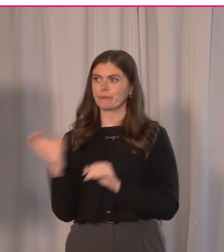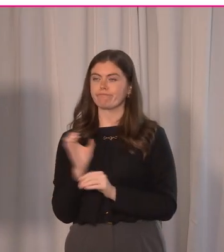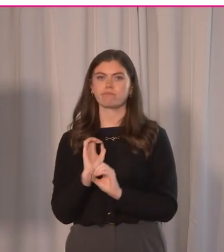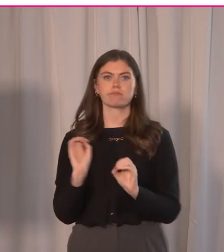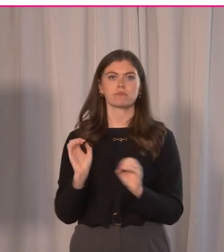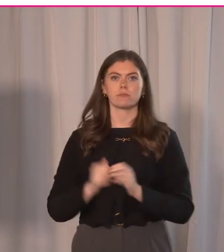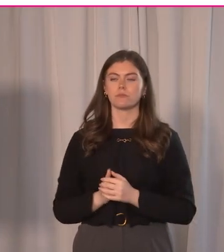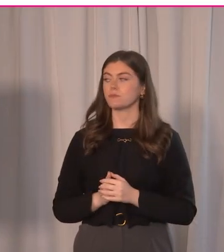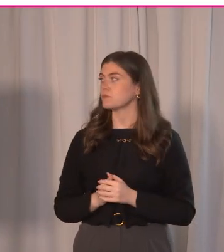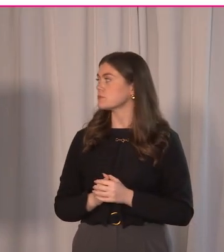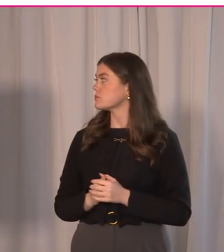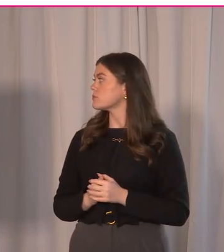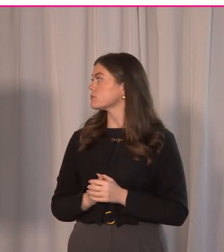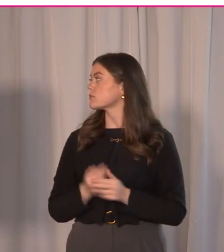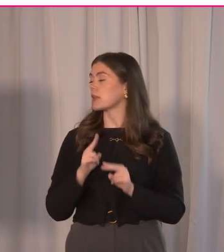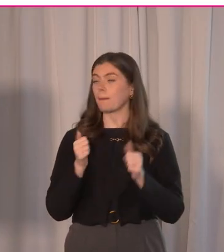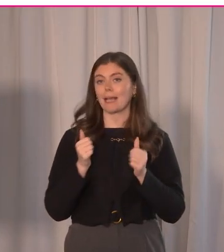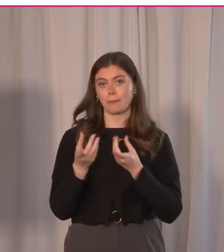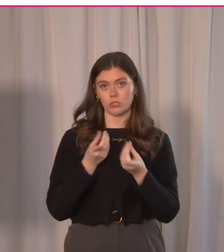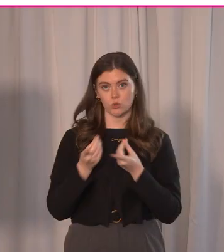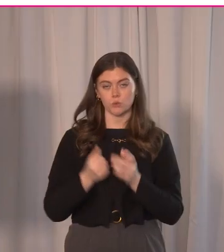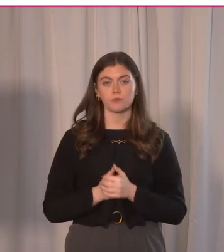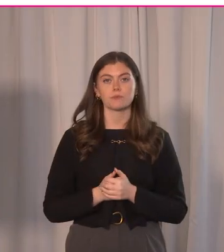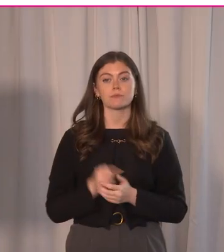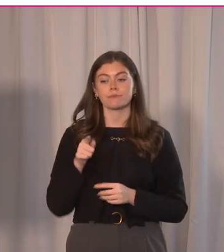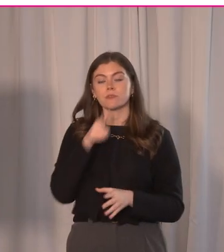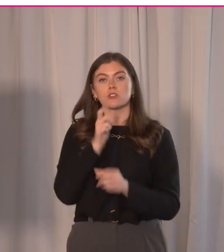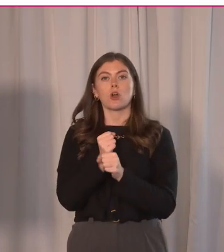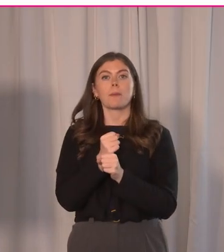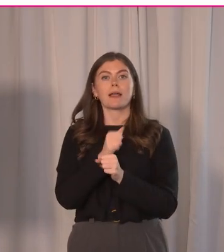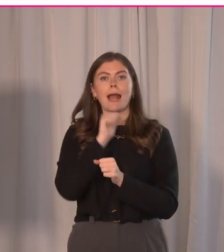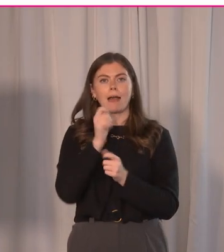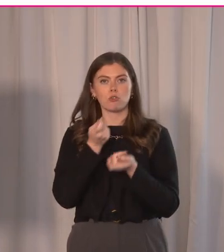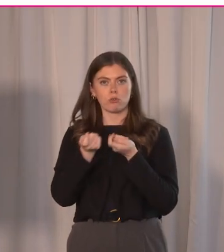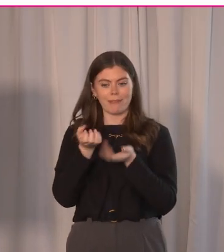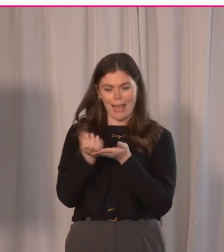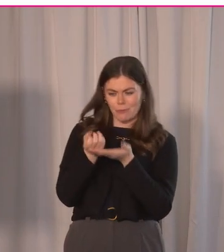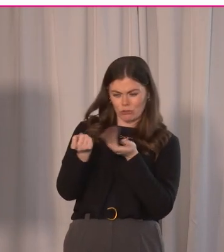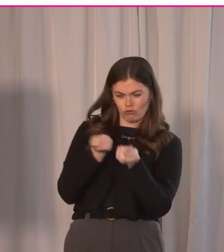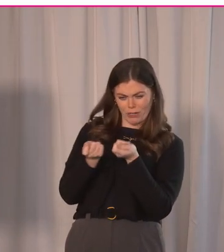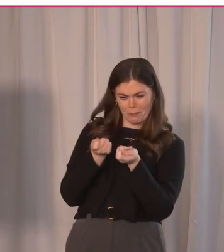and being able to do so. They talked about not having treatments explained or even been